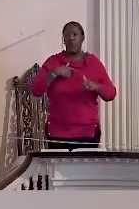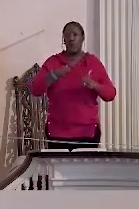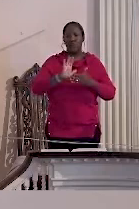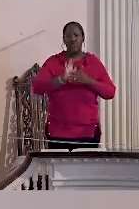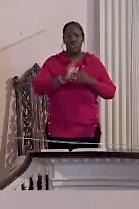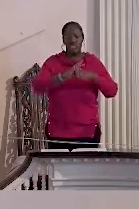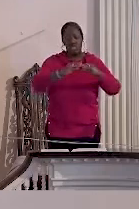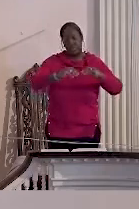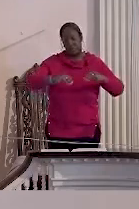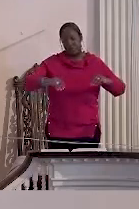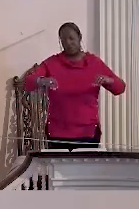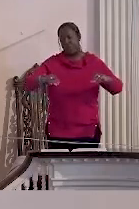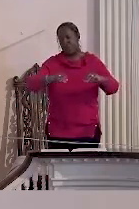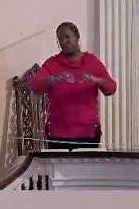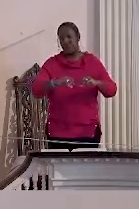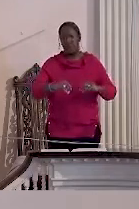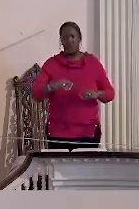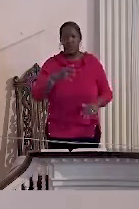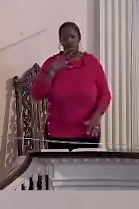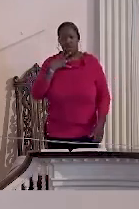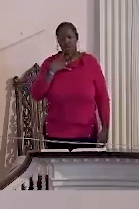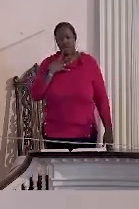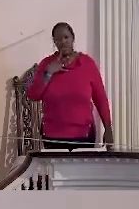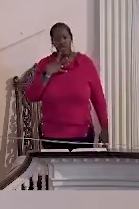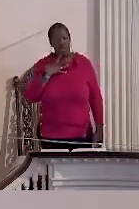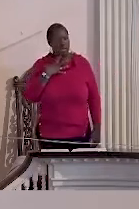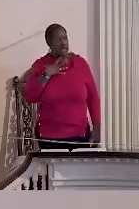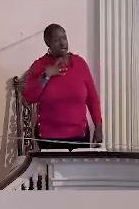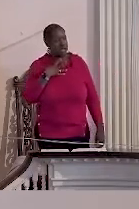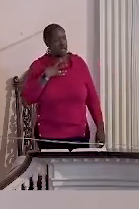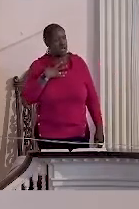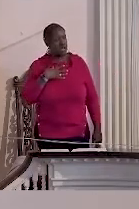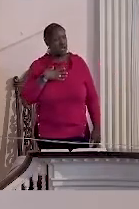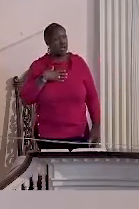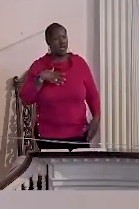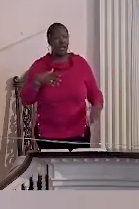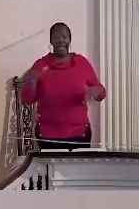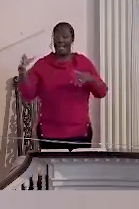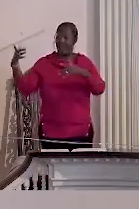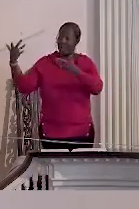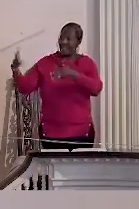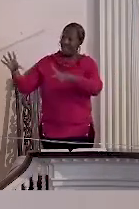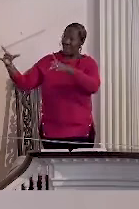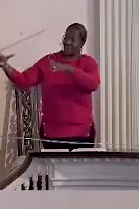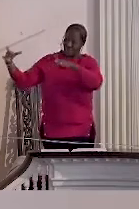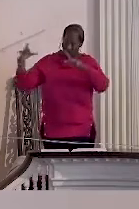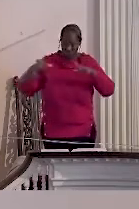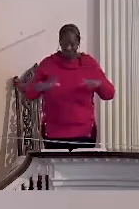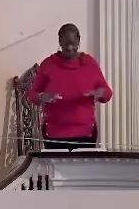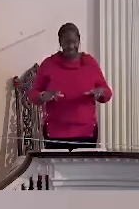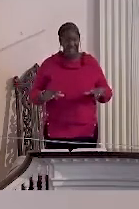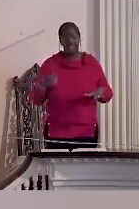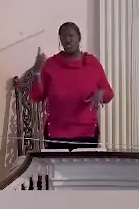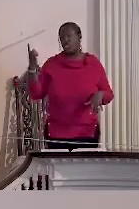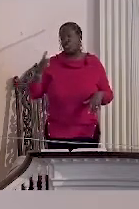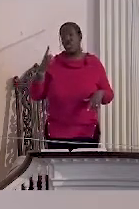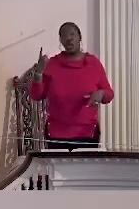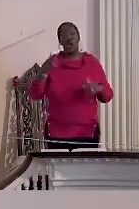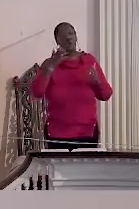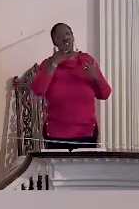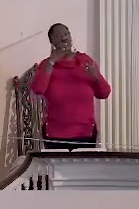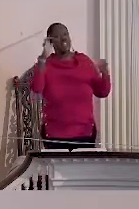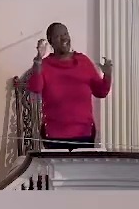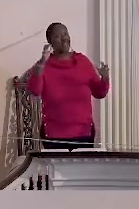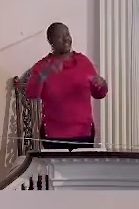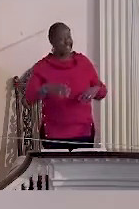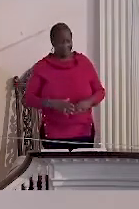cheese. And when Abuelita put that steaming plate on the table, she always shouted the same